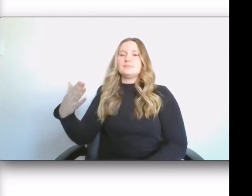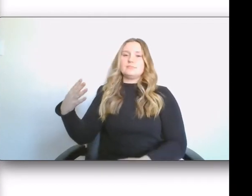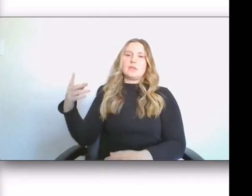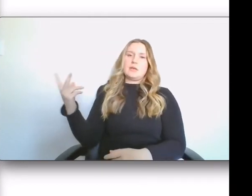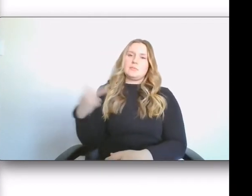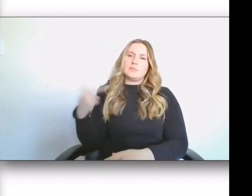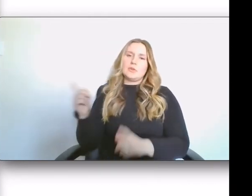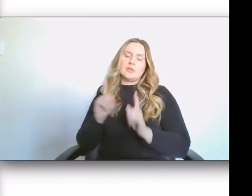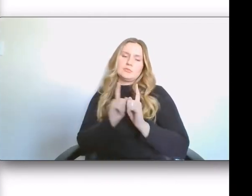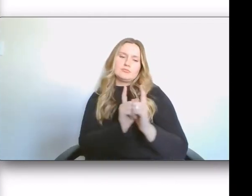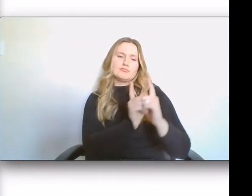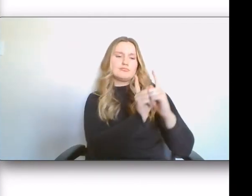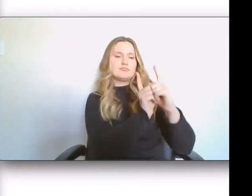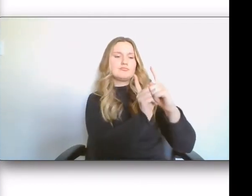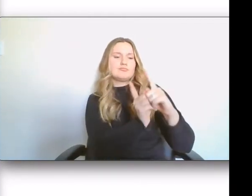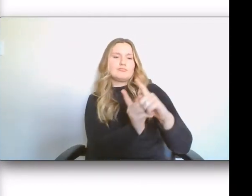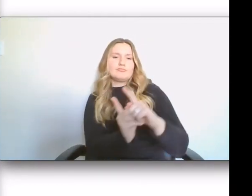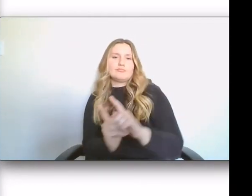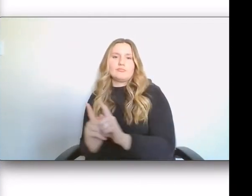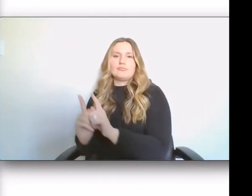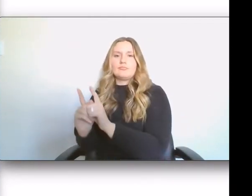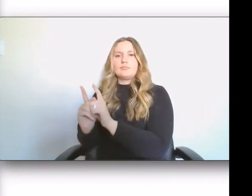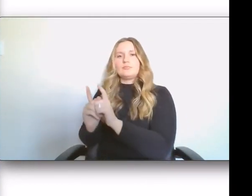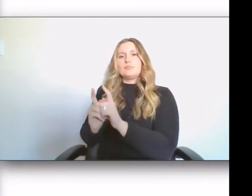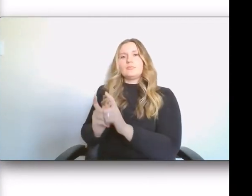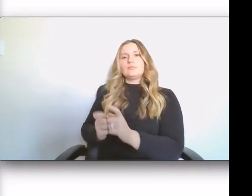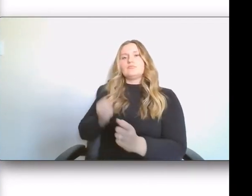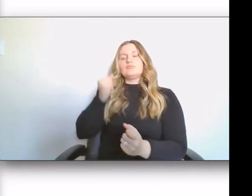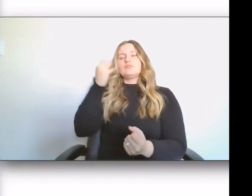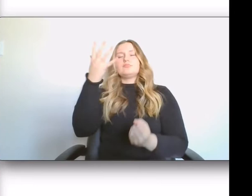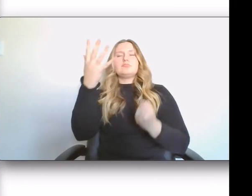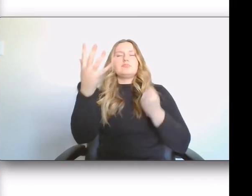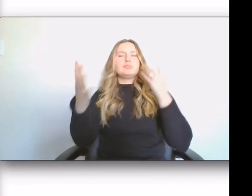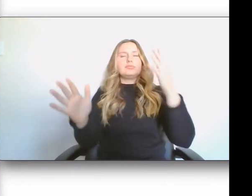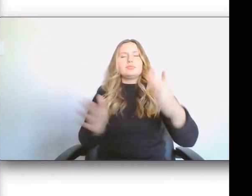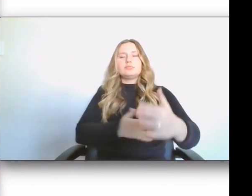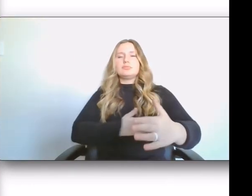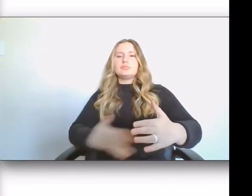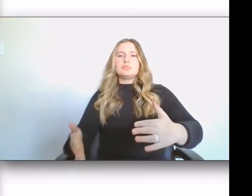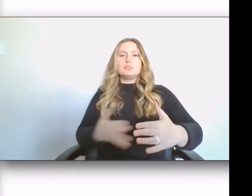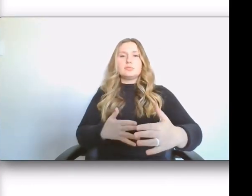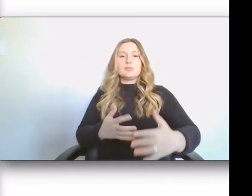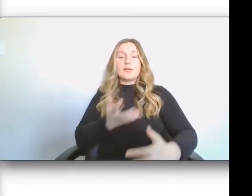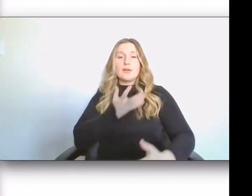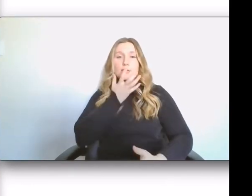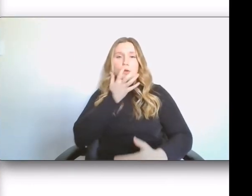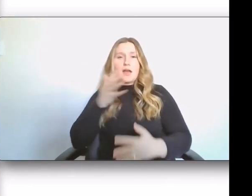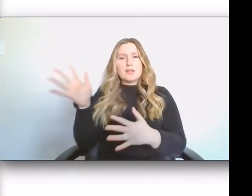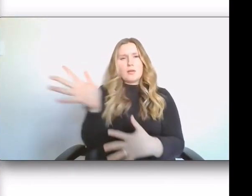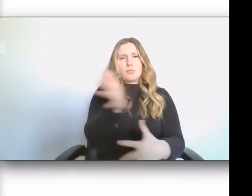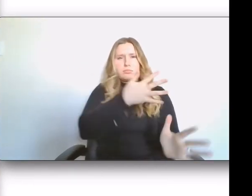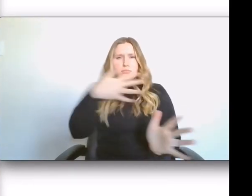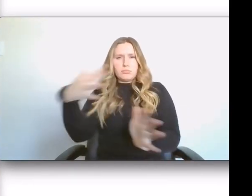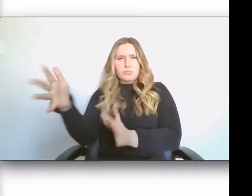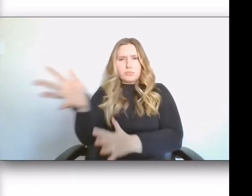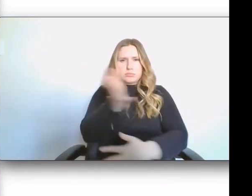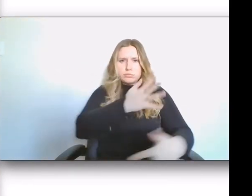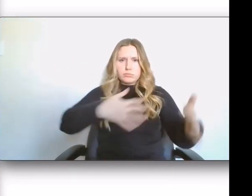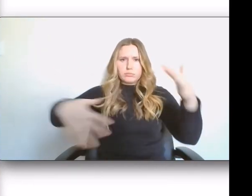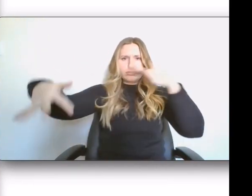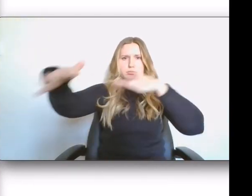mismo paso bailarás, como una espija ondularemos, como una espija y nada más,